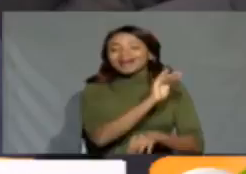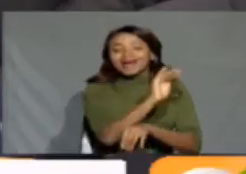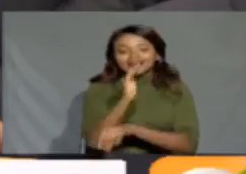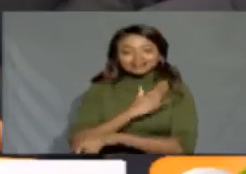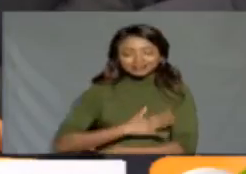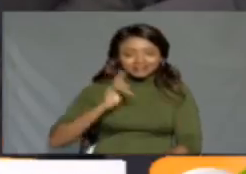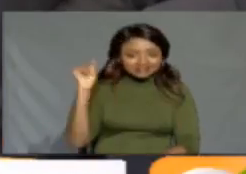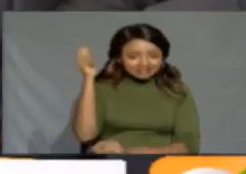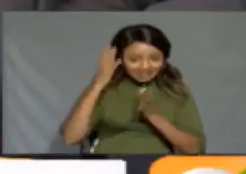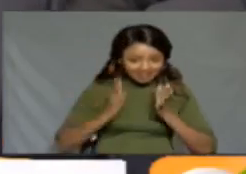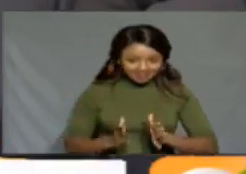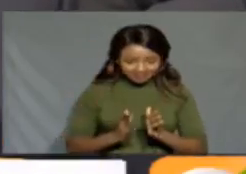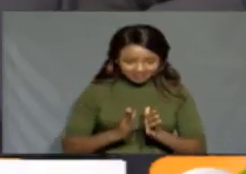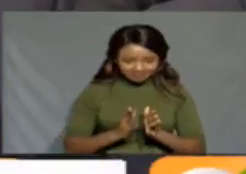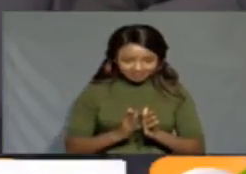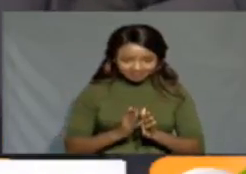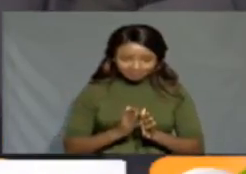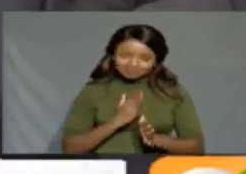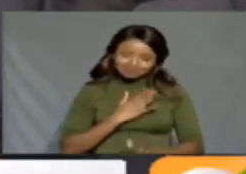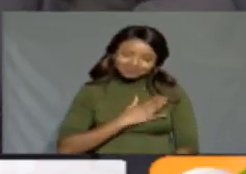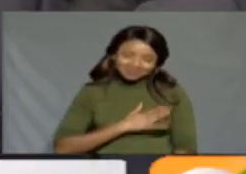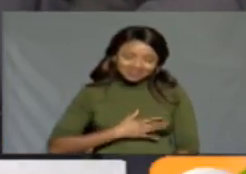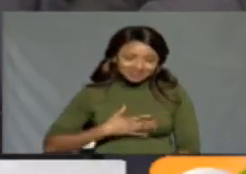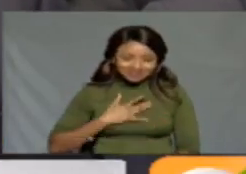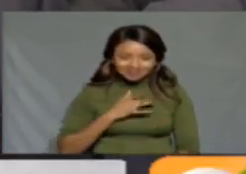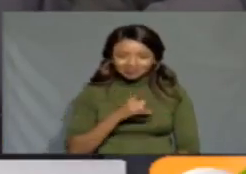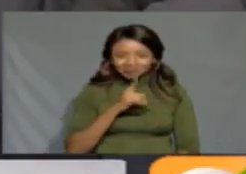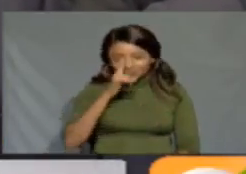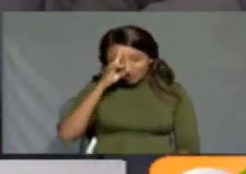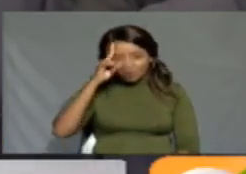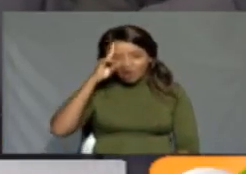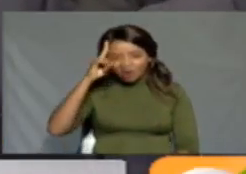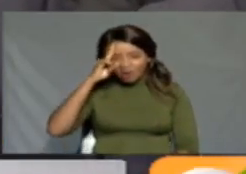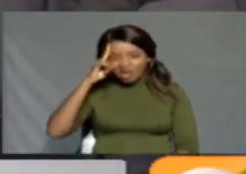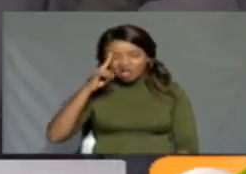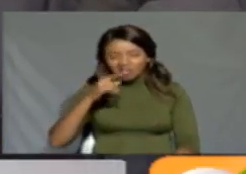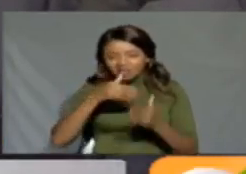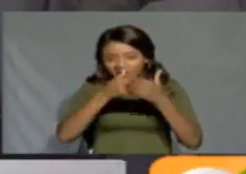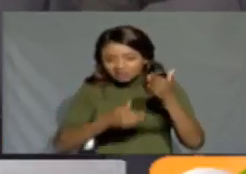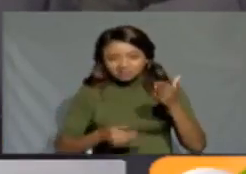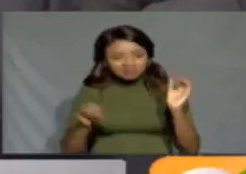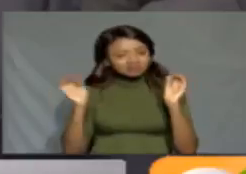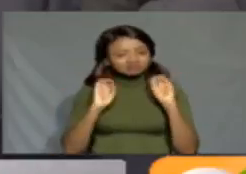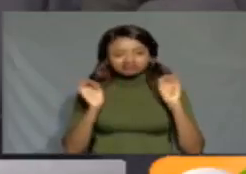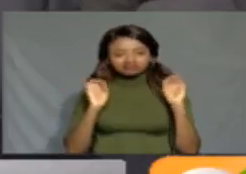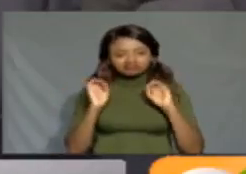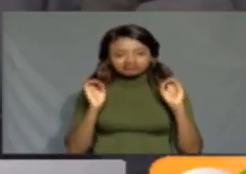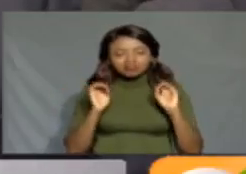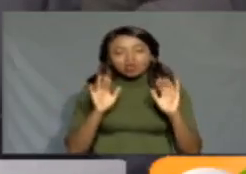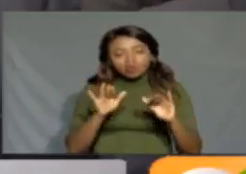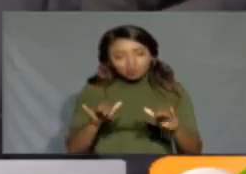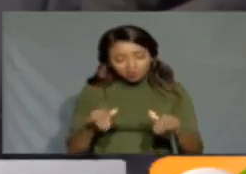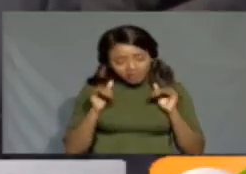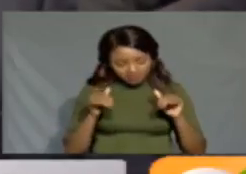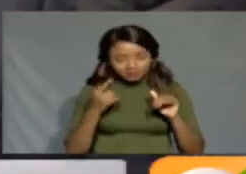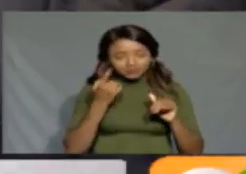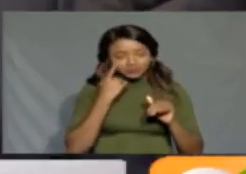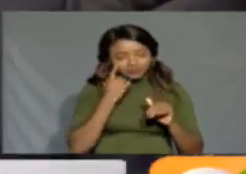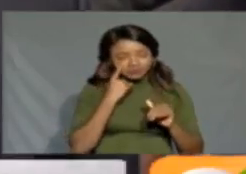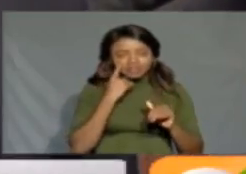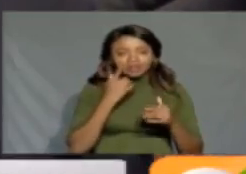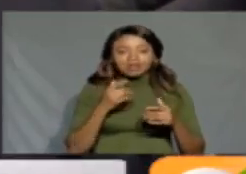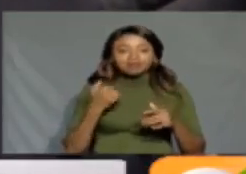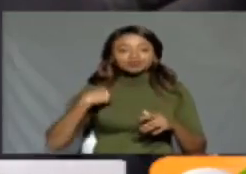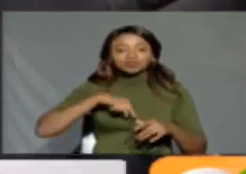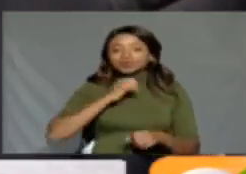they are, particularly the political leaders, let's not speculate about the outcome. The outcome depends on the availability. What